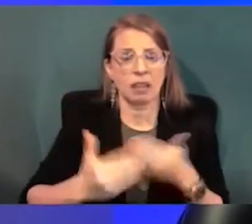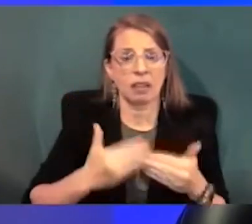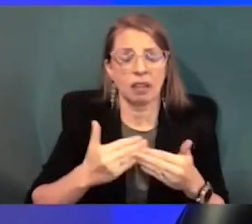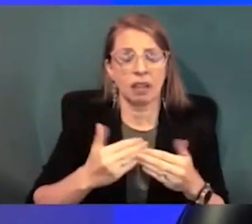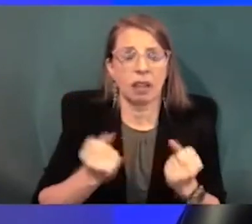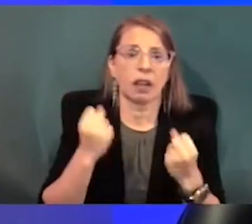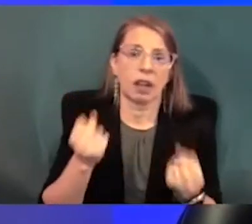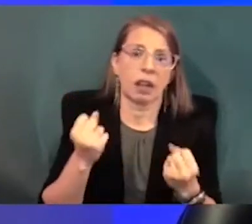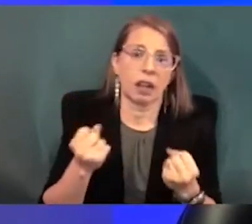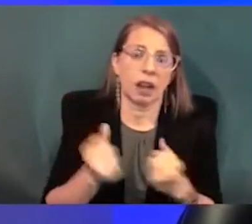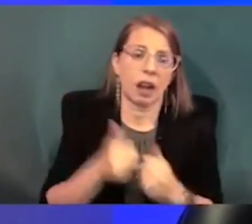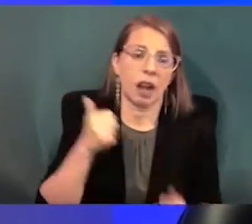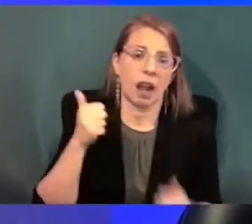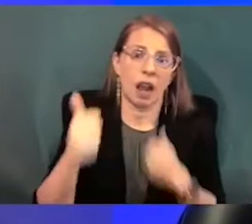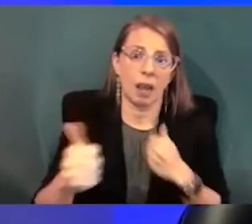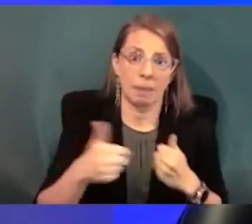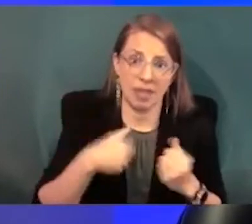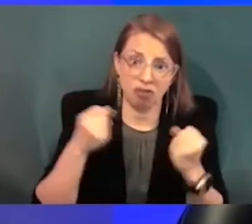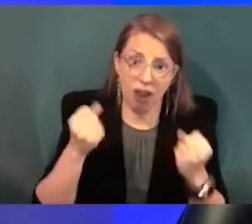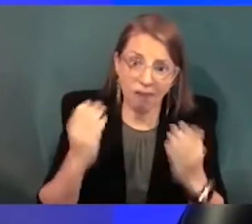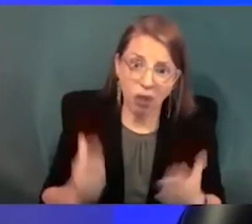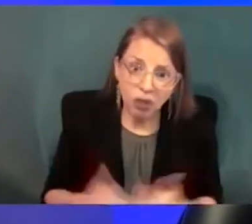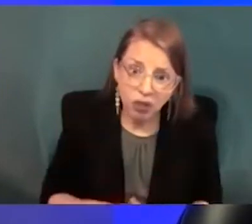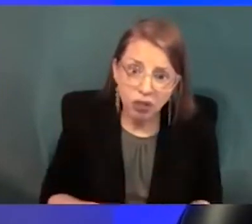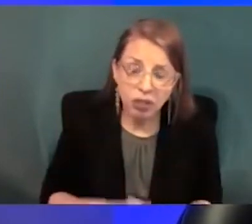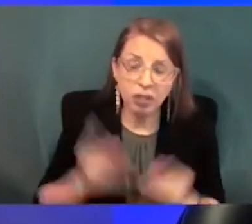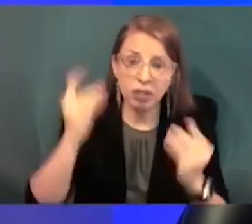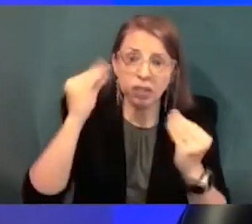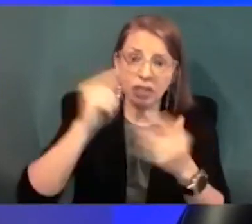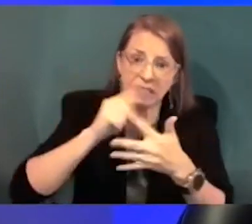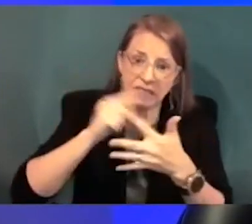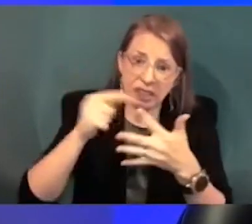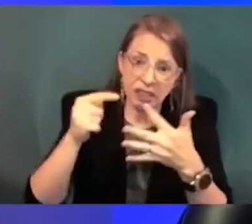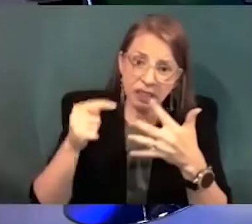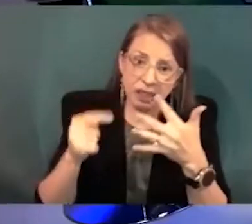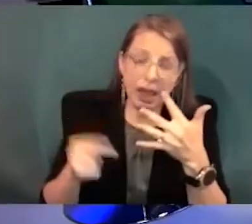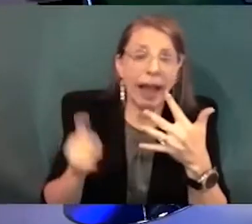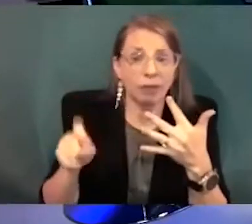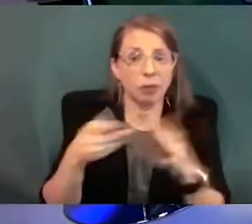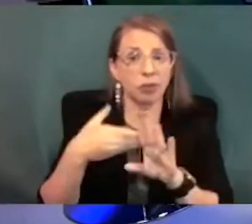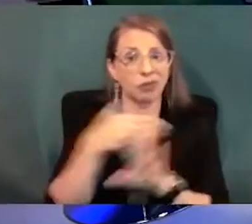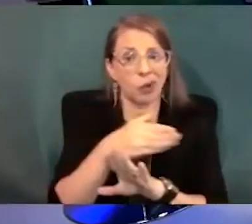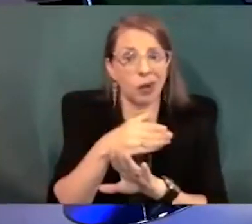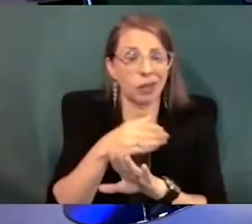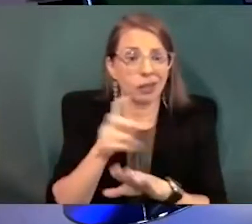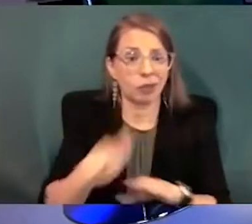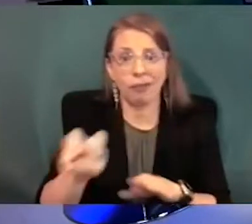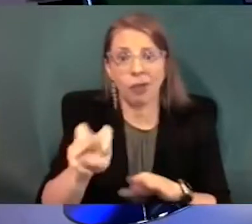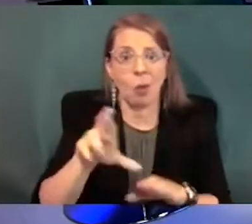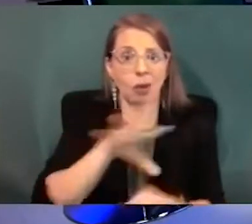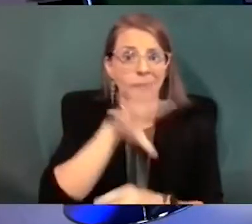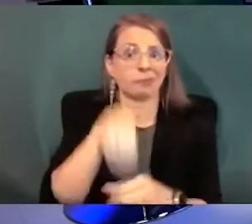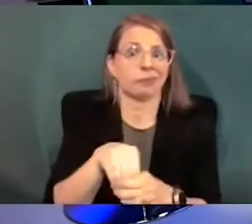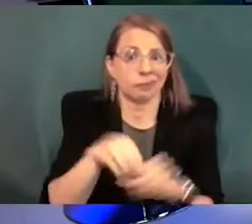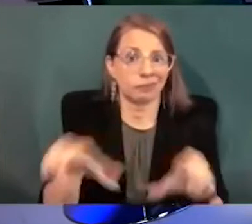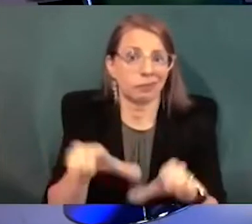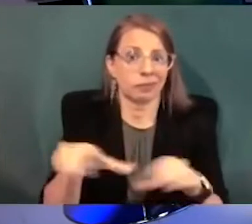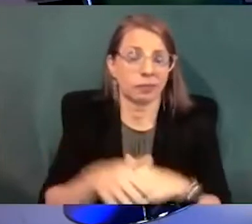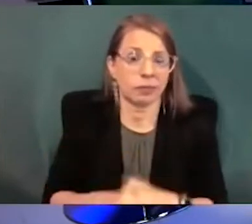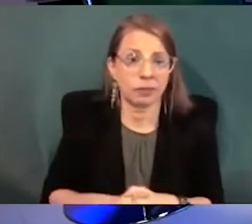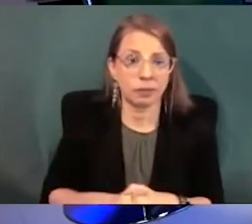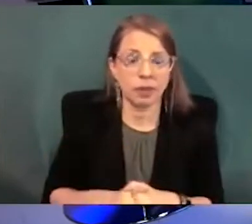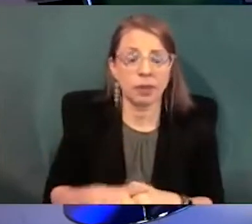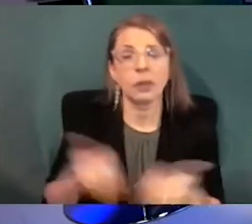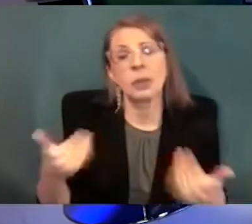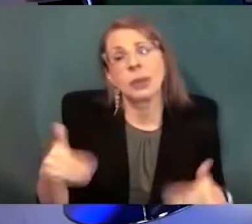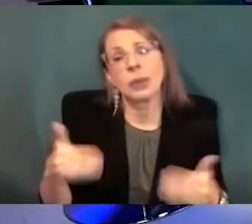the driver? I have to think through all of those things. Yeah, those are the things that, really do impact your life and